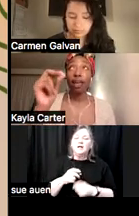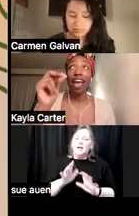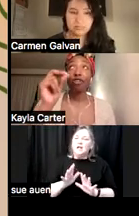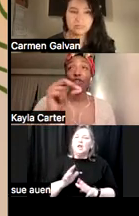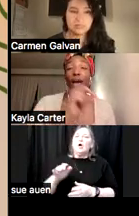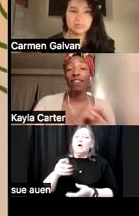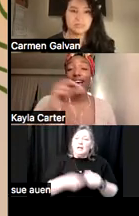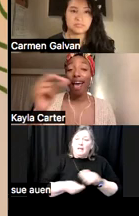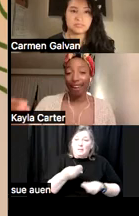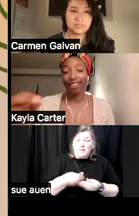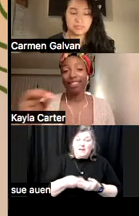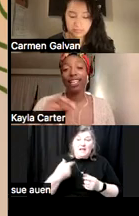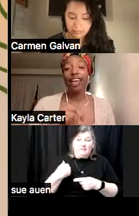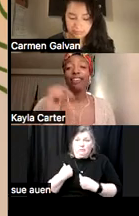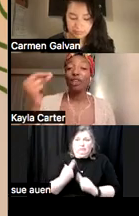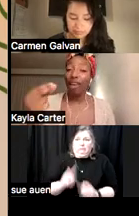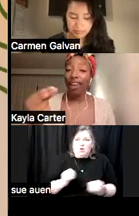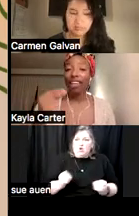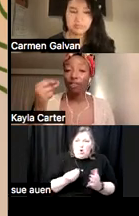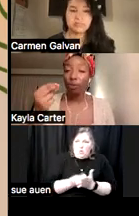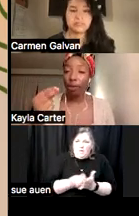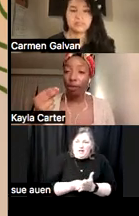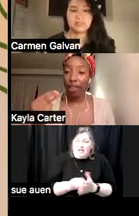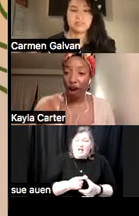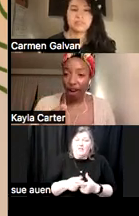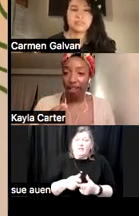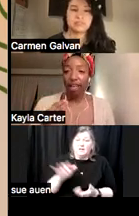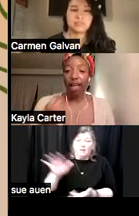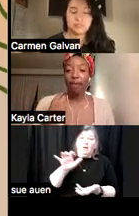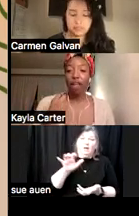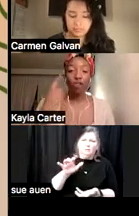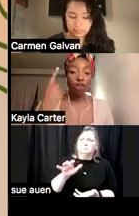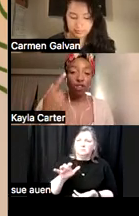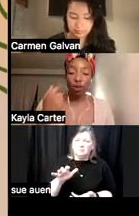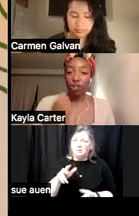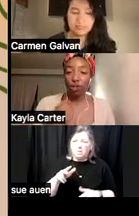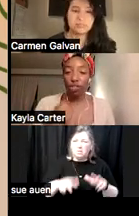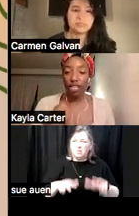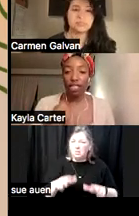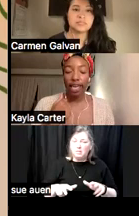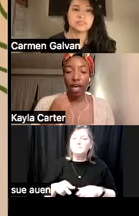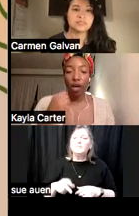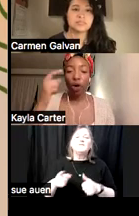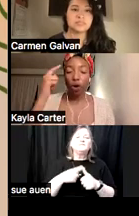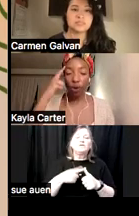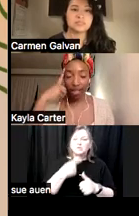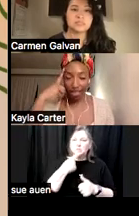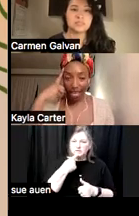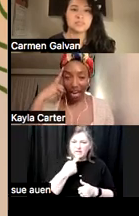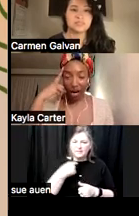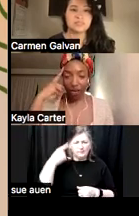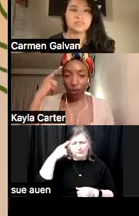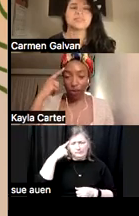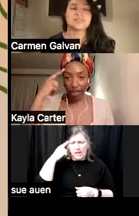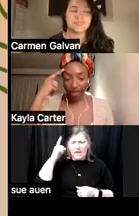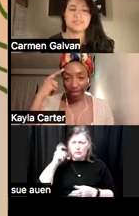Navigating money after you haven't had it and then you get it can feel really, really hard. Our first go-to usually is like, Who do I need to take